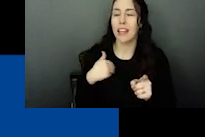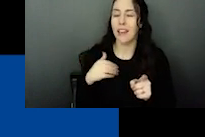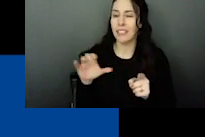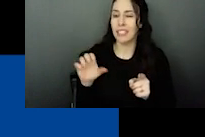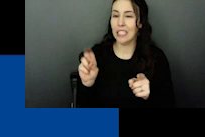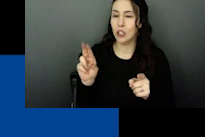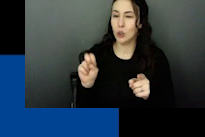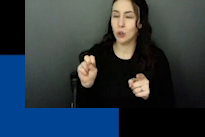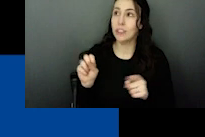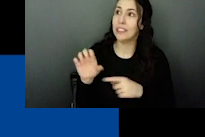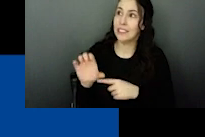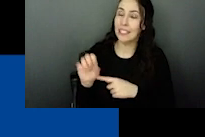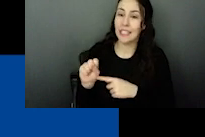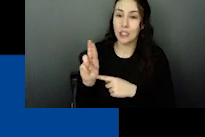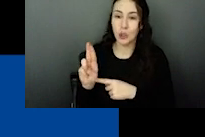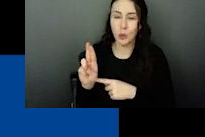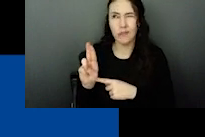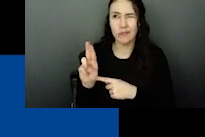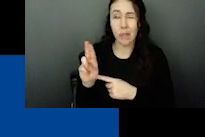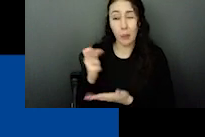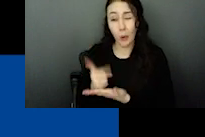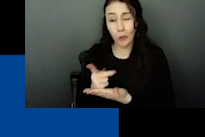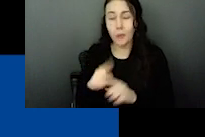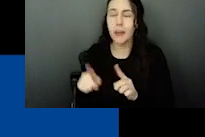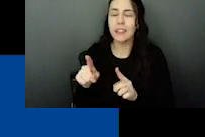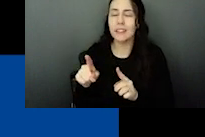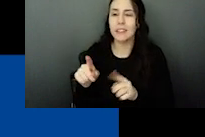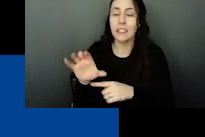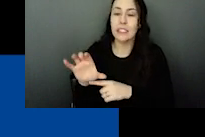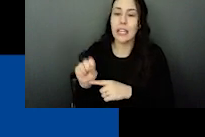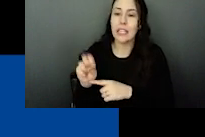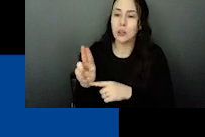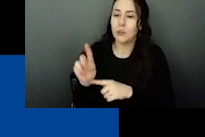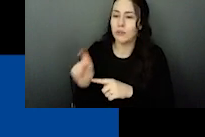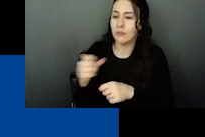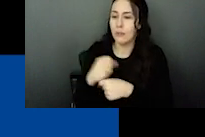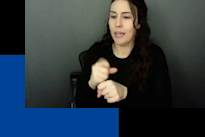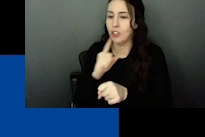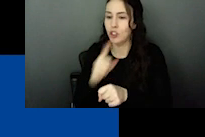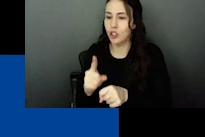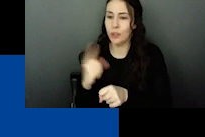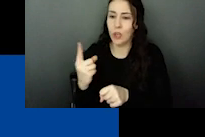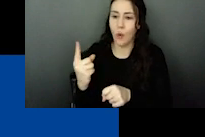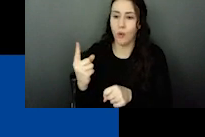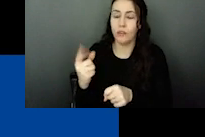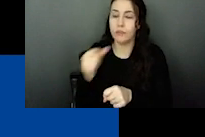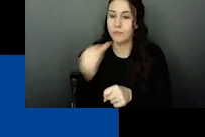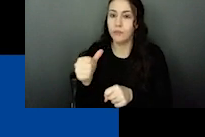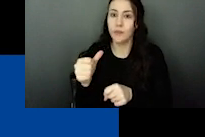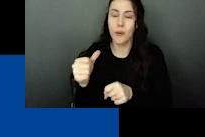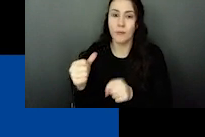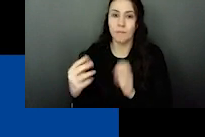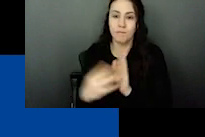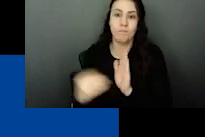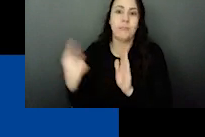that CSU would agree that each proposal doesn't duplicate something already in the CSU. And that's where there's been some sticky